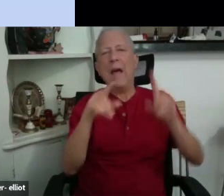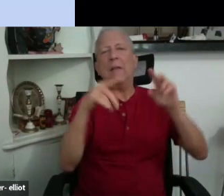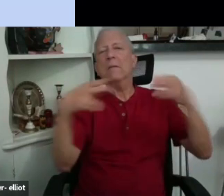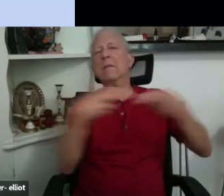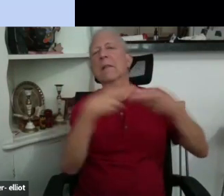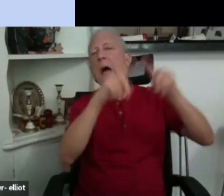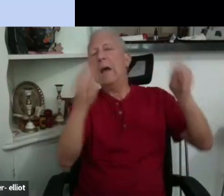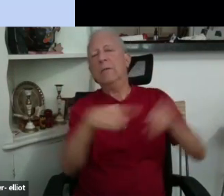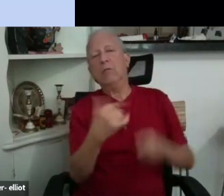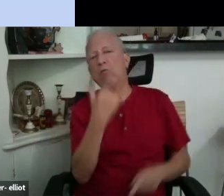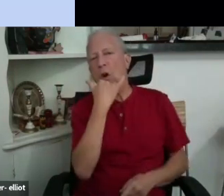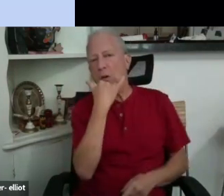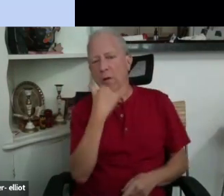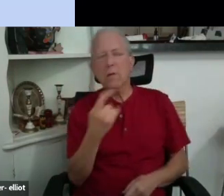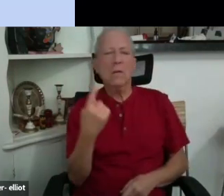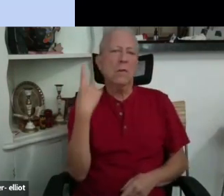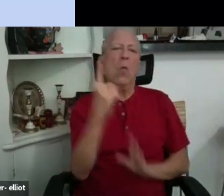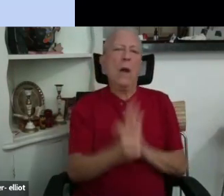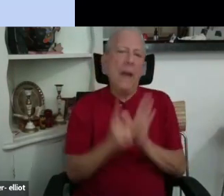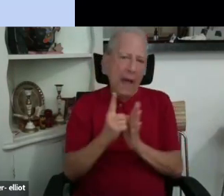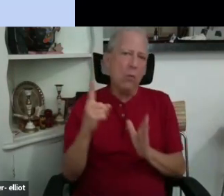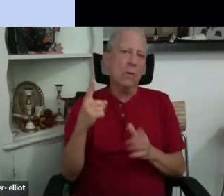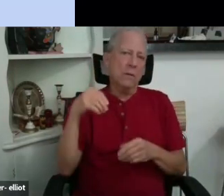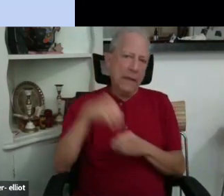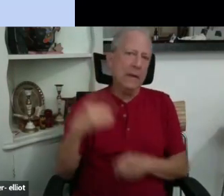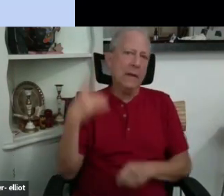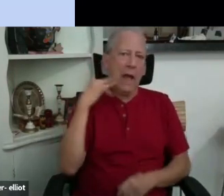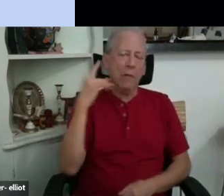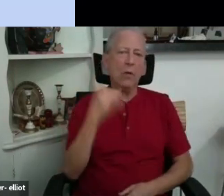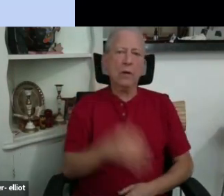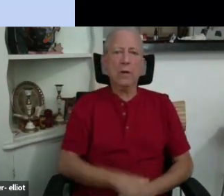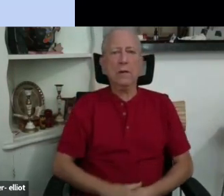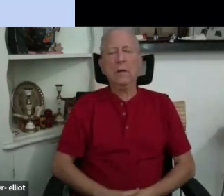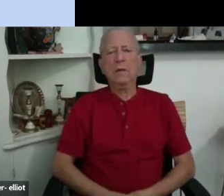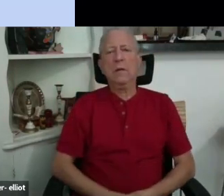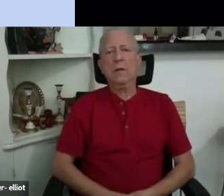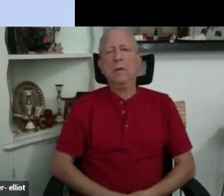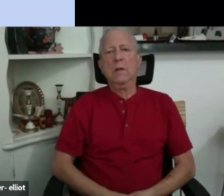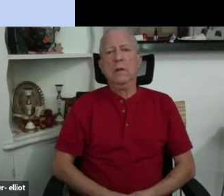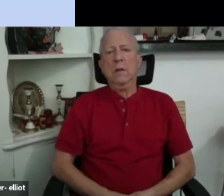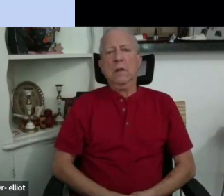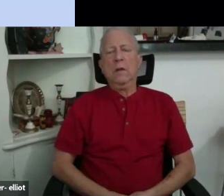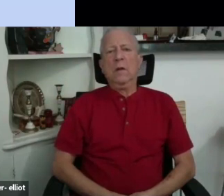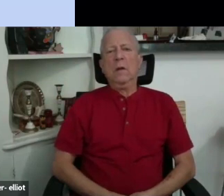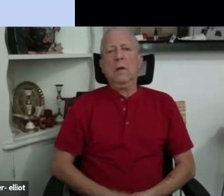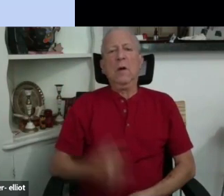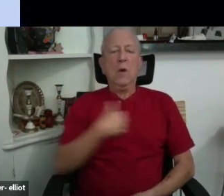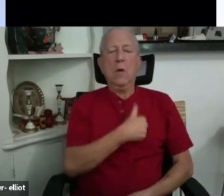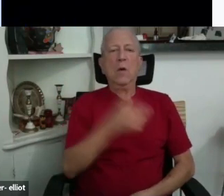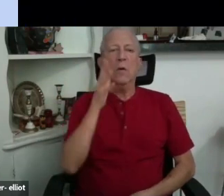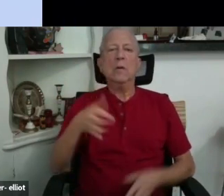credit MCLE for 1 hour in California. And we are covering